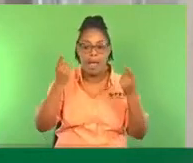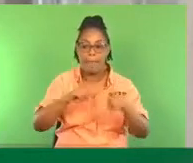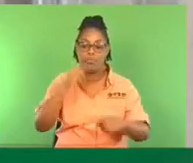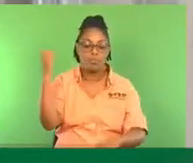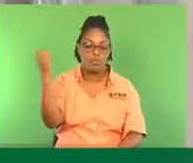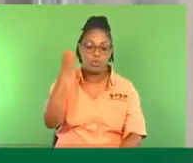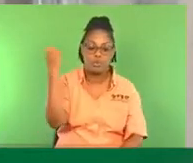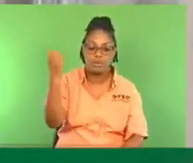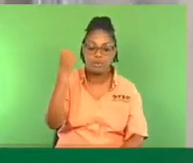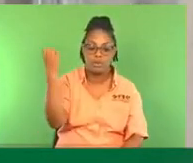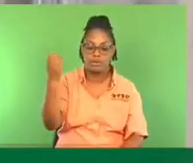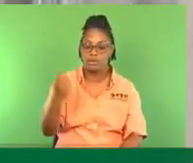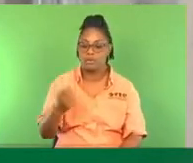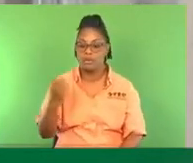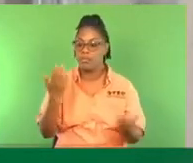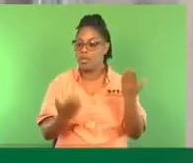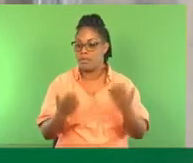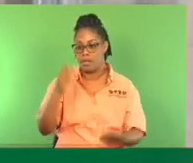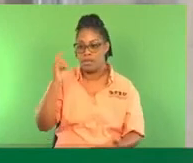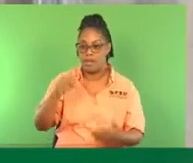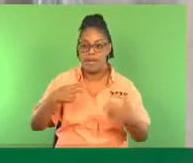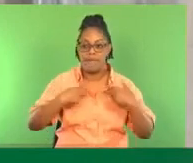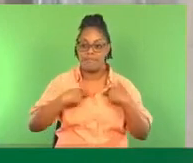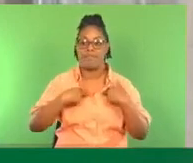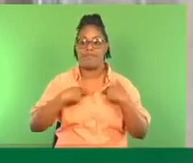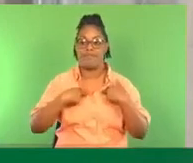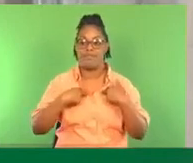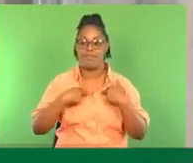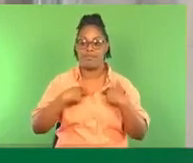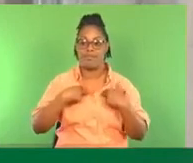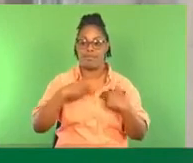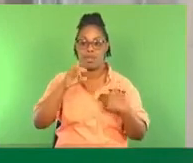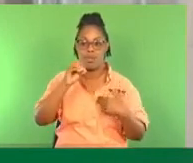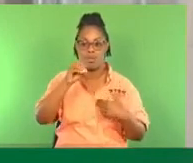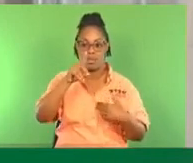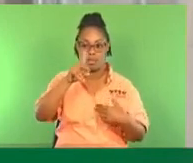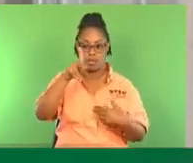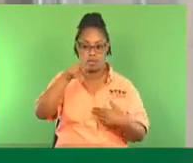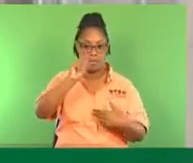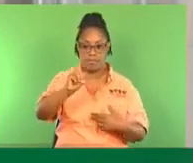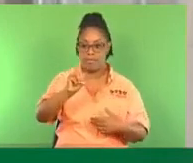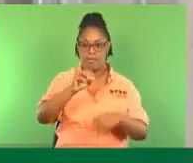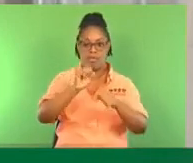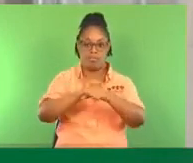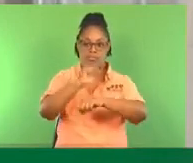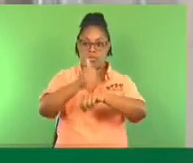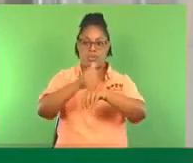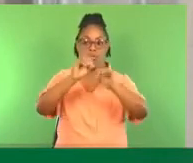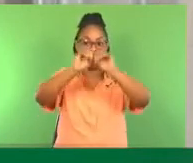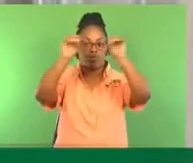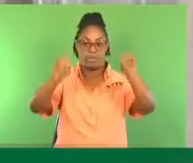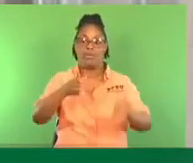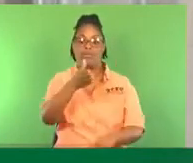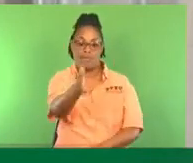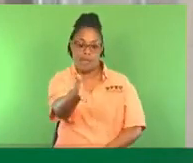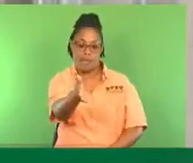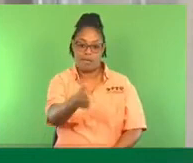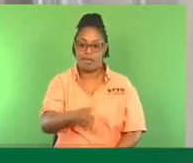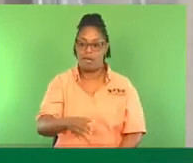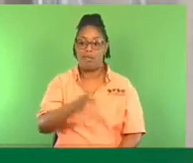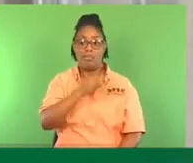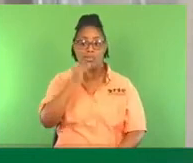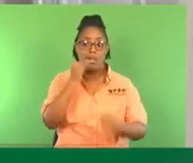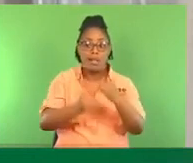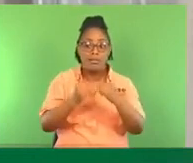now having a satellite area for ODPM. Just a suggestion. And before I close, as